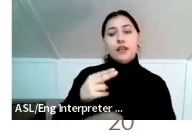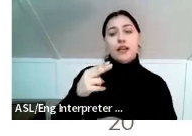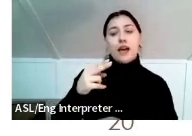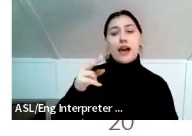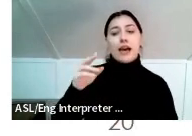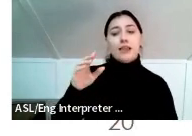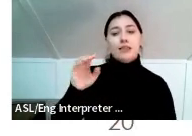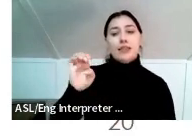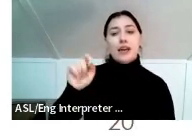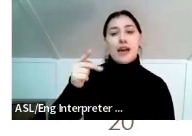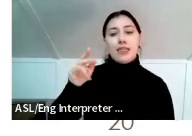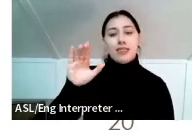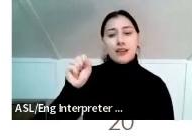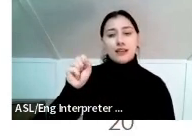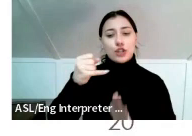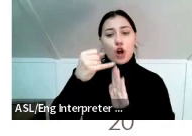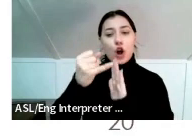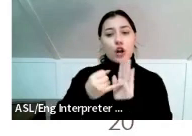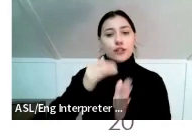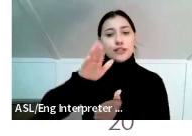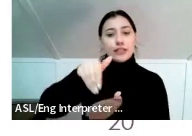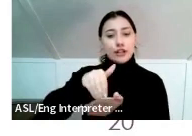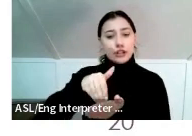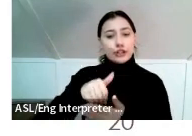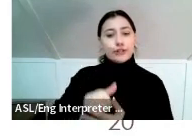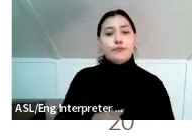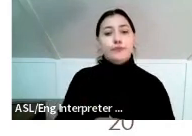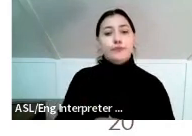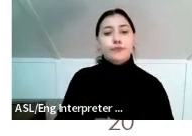The eligibility pre-screen and quiz